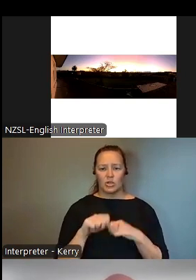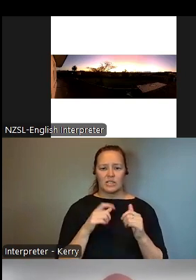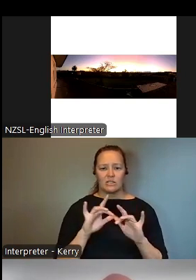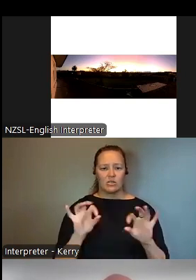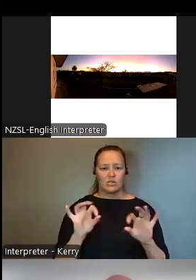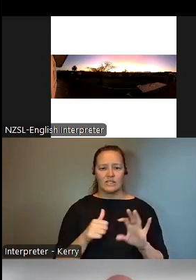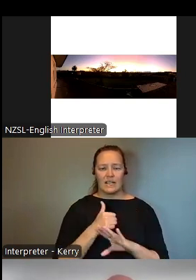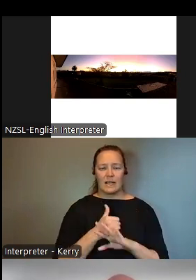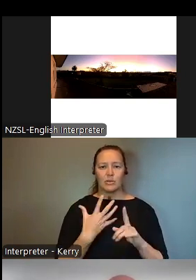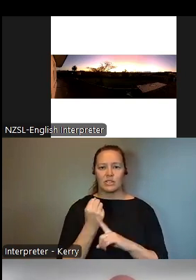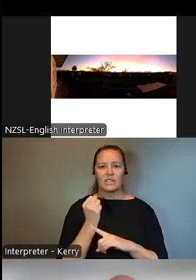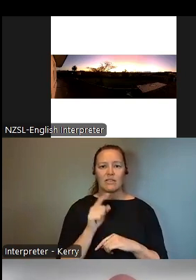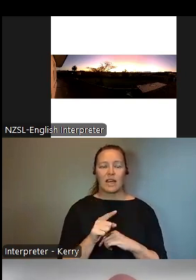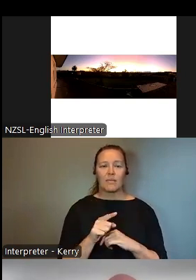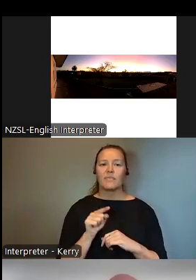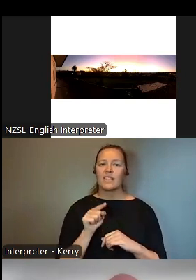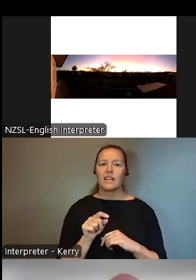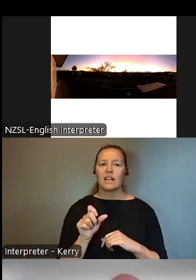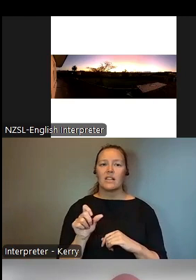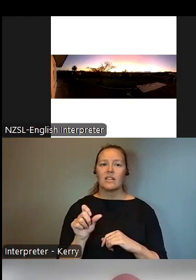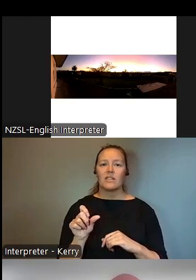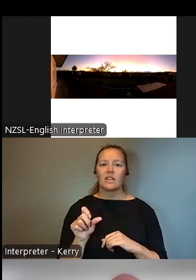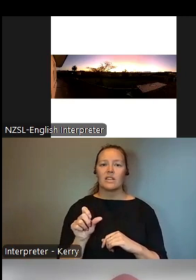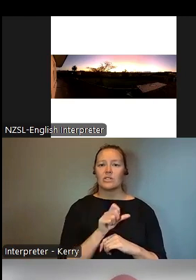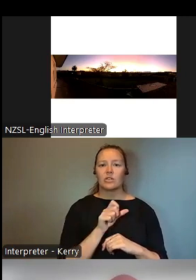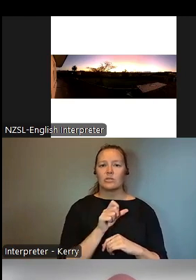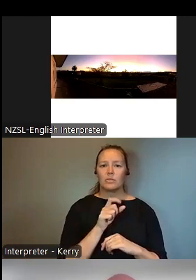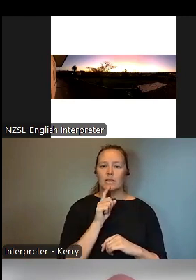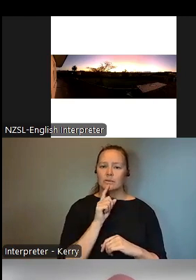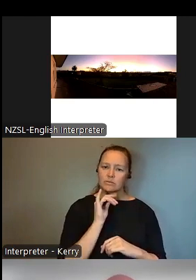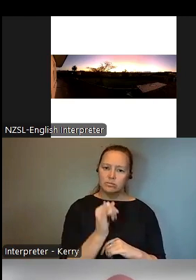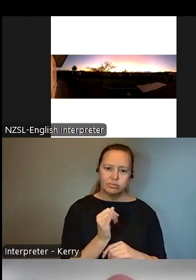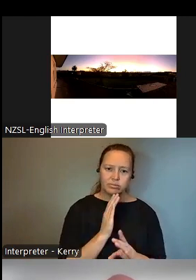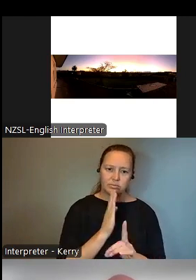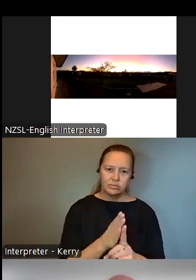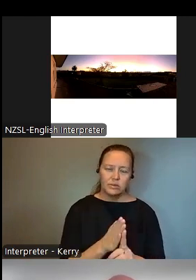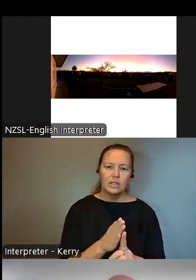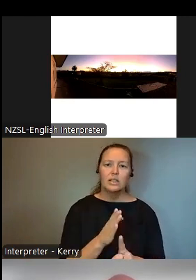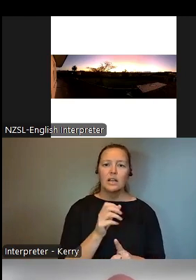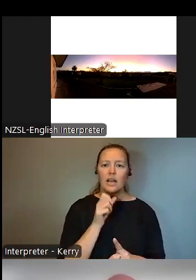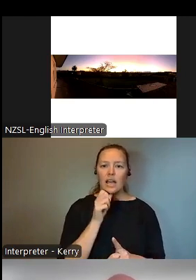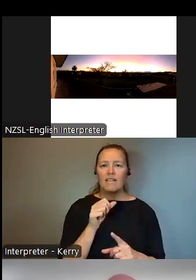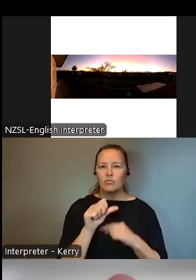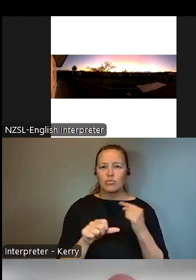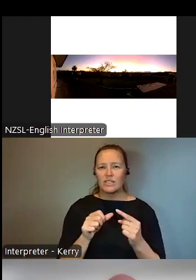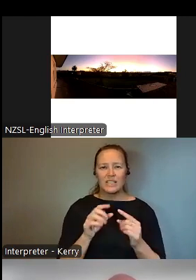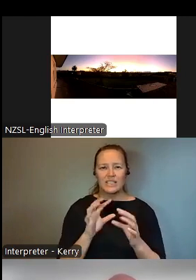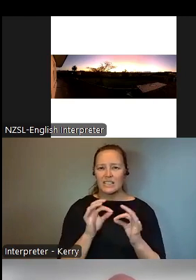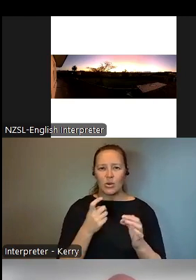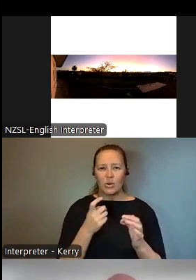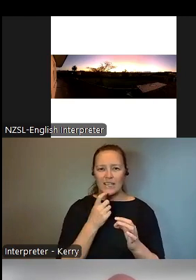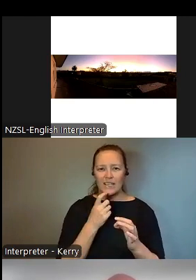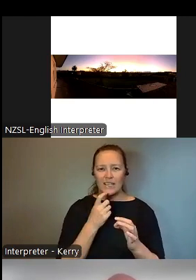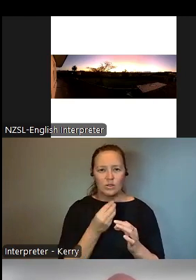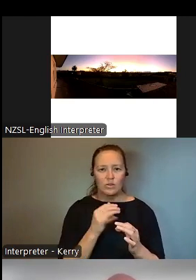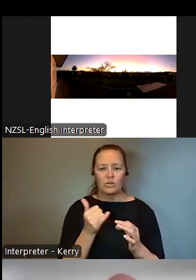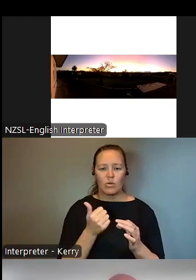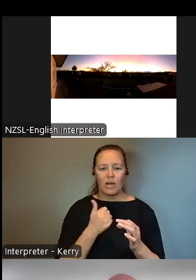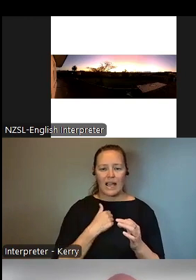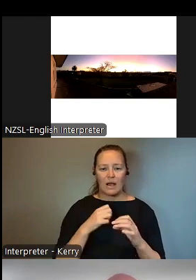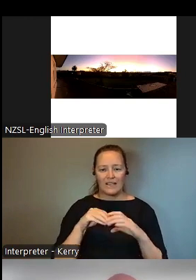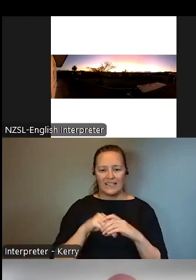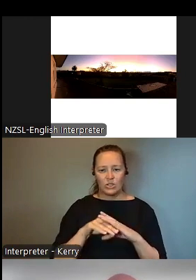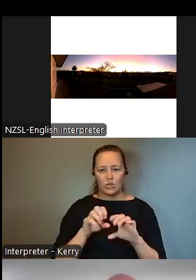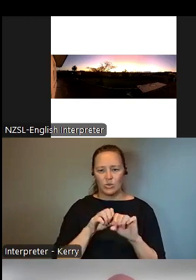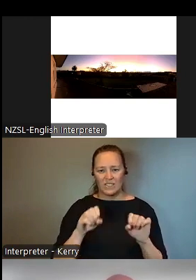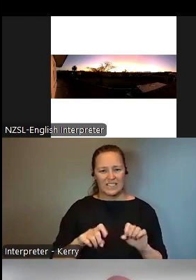And they shouldn't be sheeted home to the individual. If the process is unwieldy or our internal systems aren't